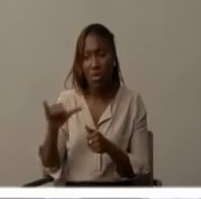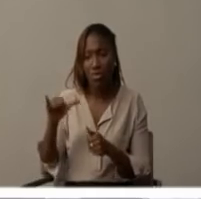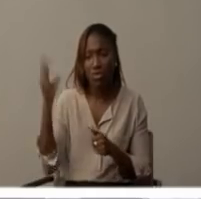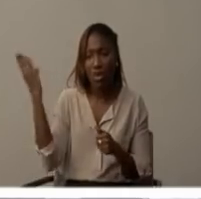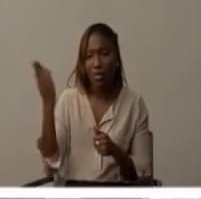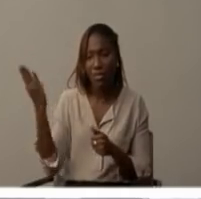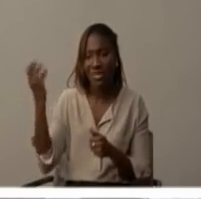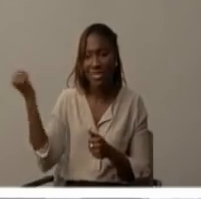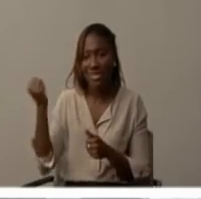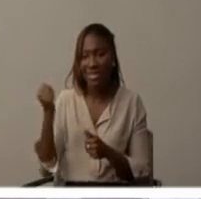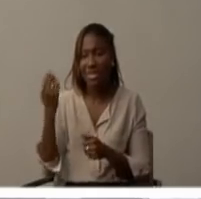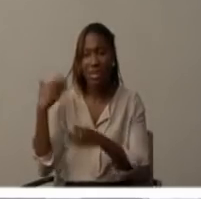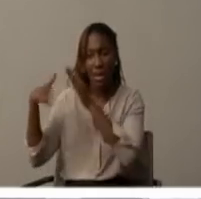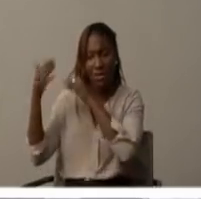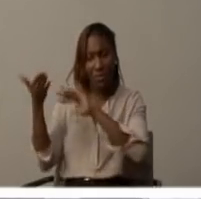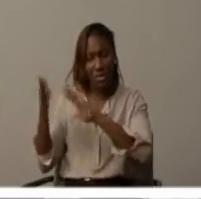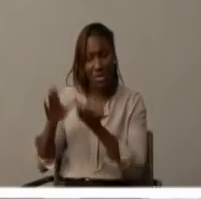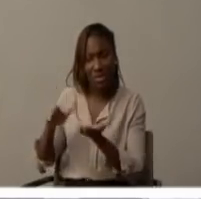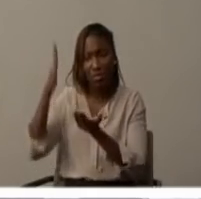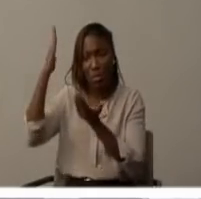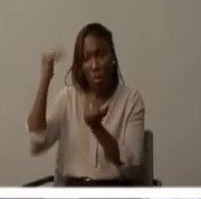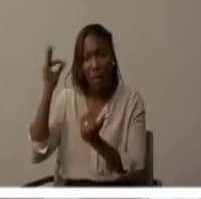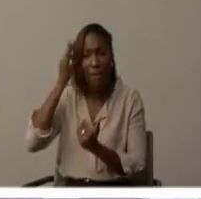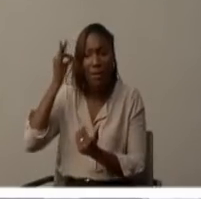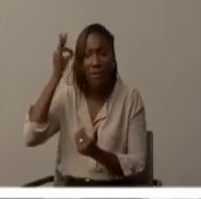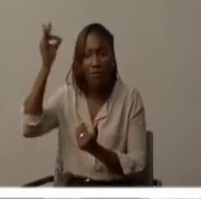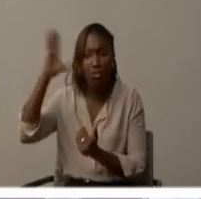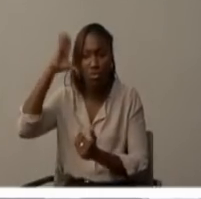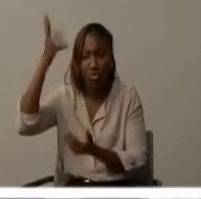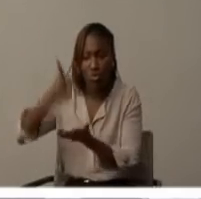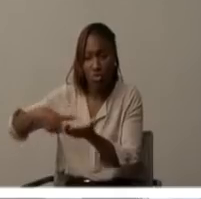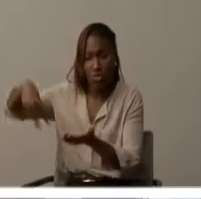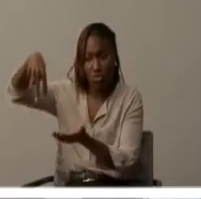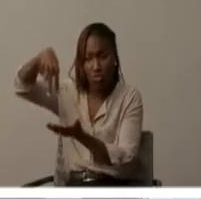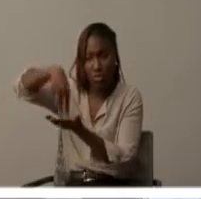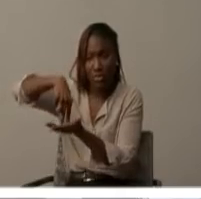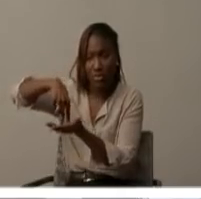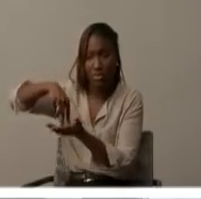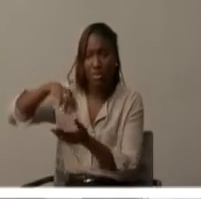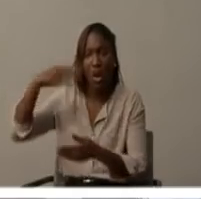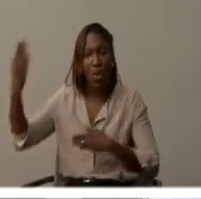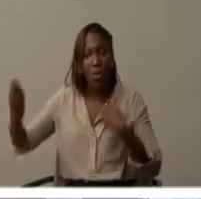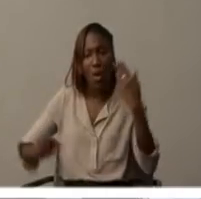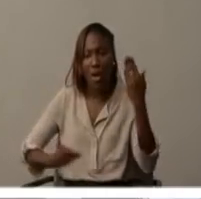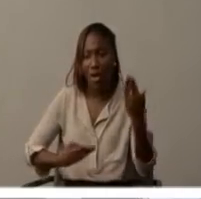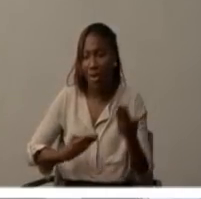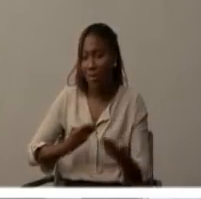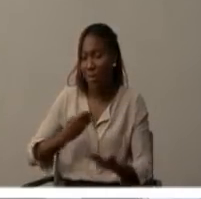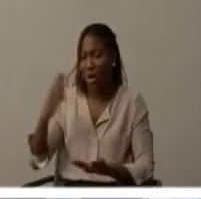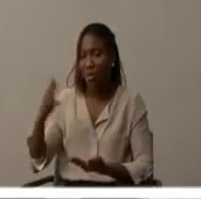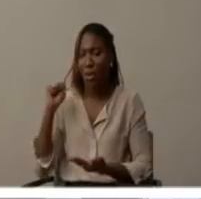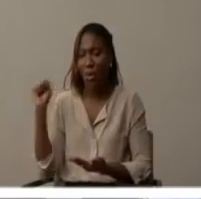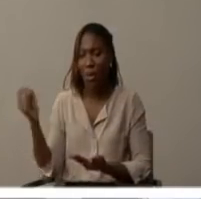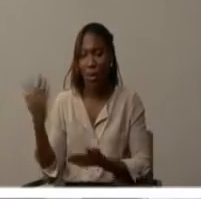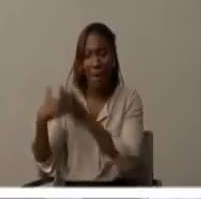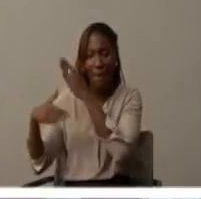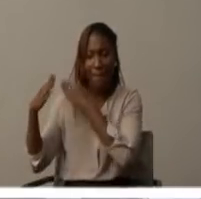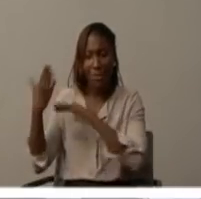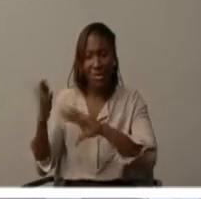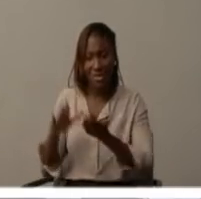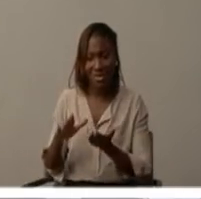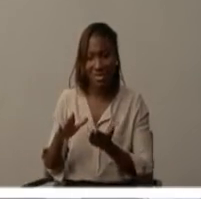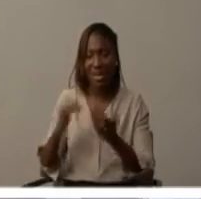who have fallen asleep in the hope of the resurrection, and all who have died in your mercy. Welcome them into the light of your face, and have mercy